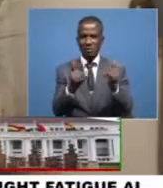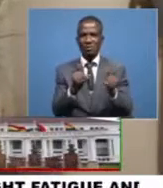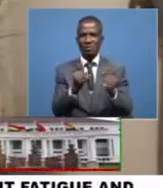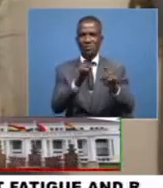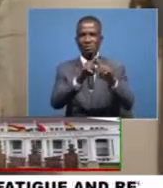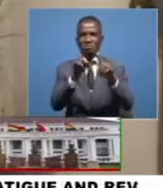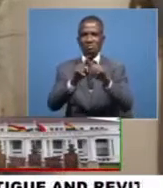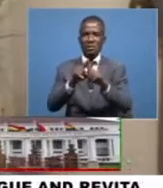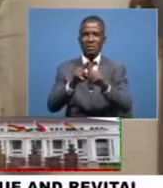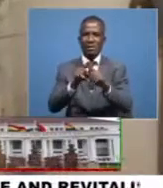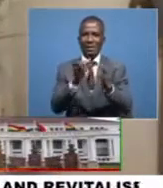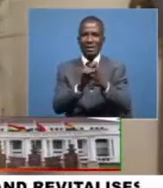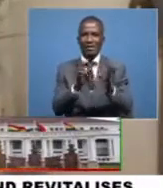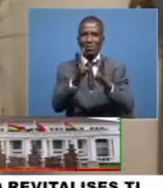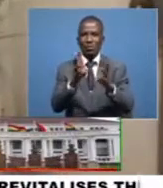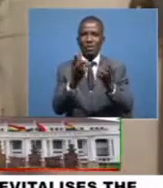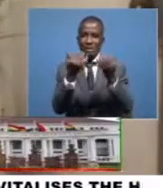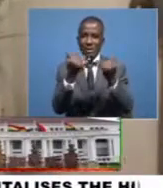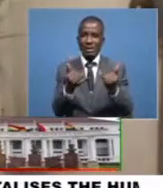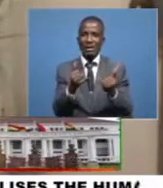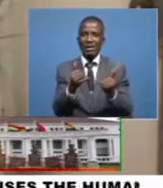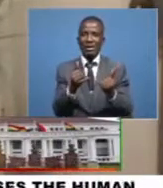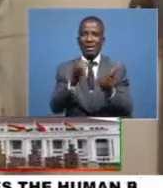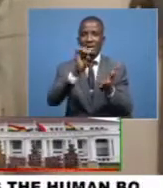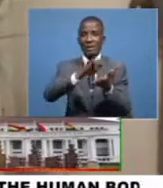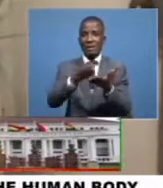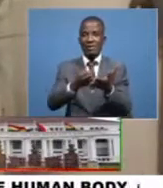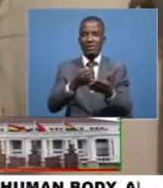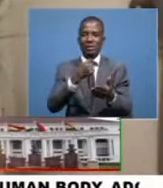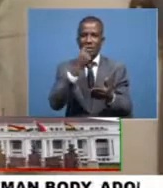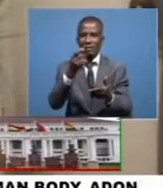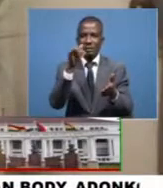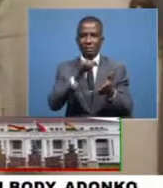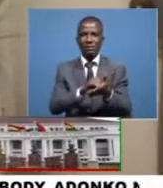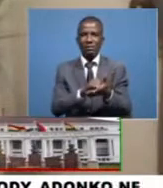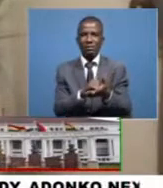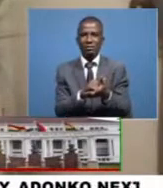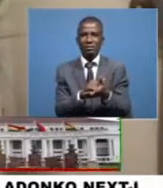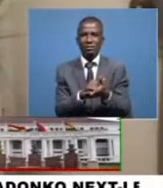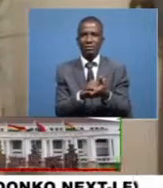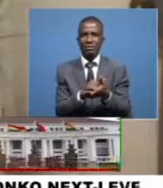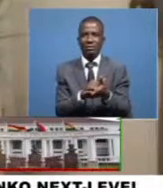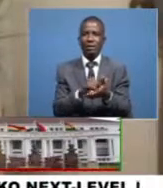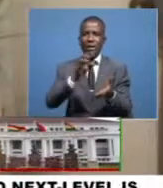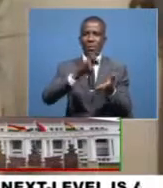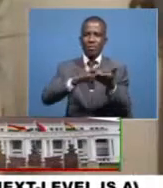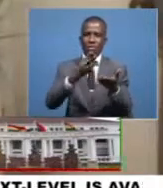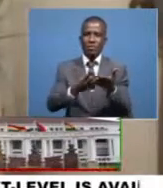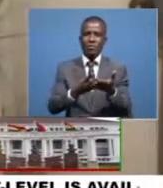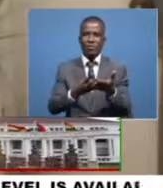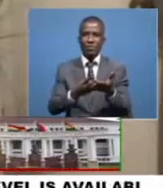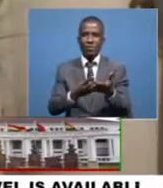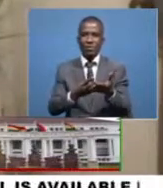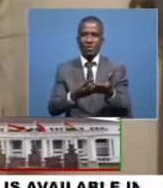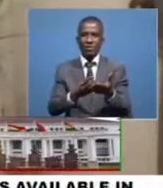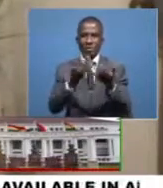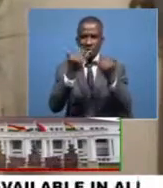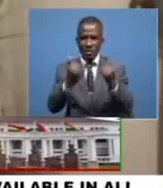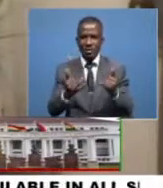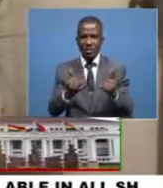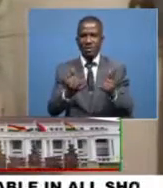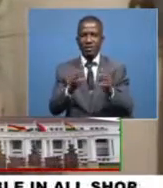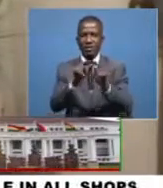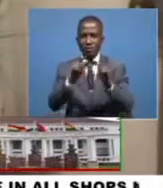that nature. So the totality of the evidence we have right now is what we have been witness to so far when the